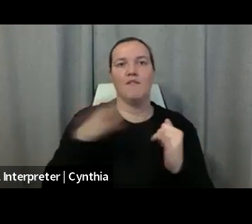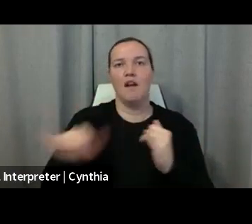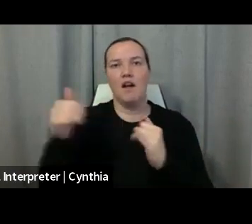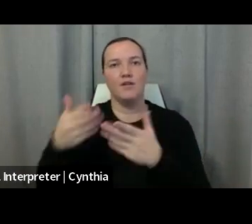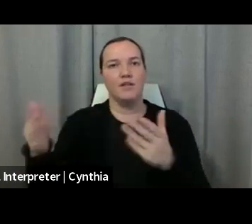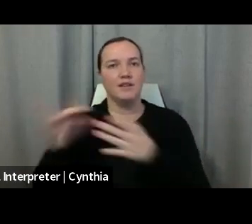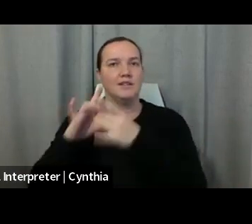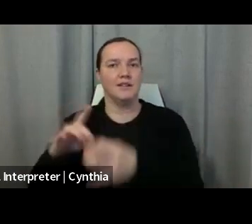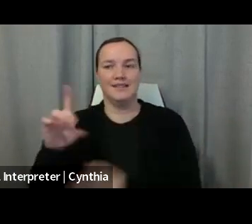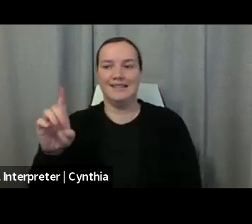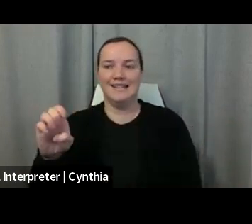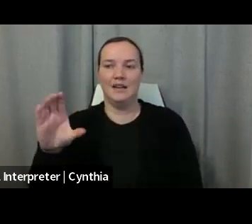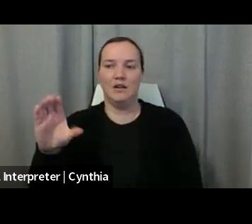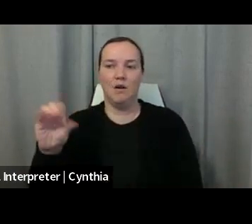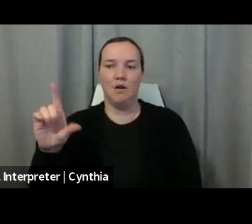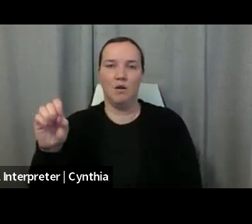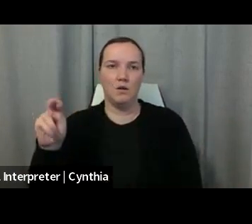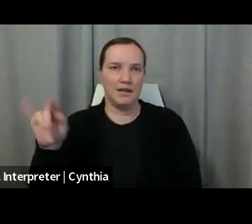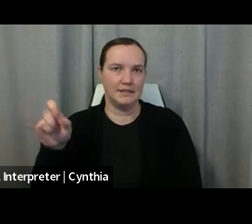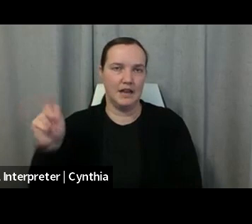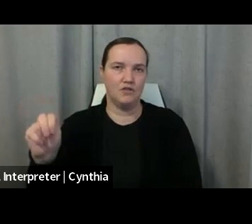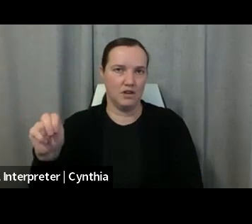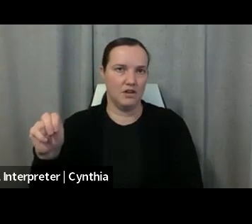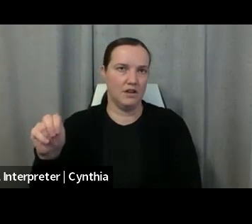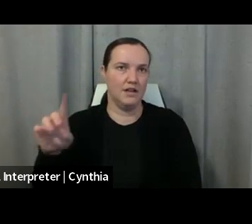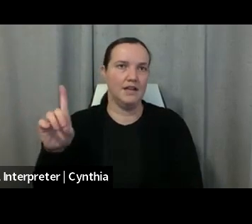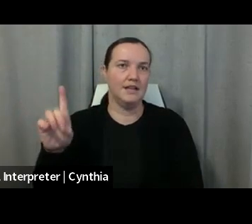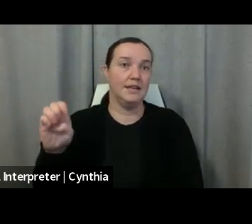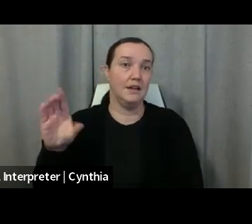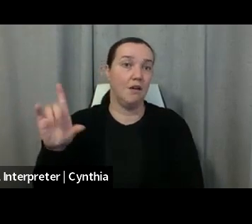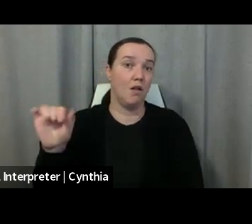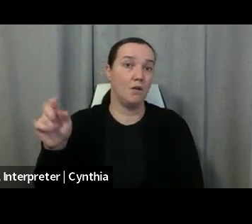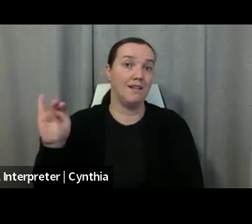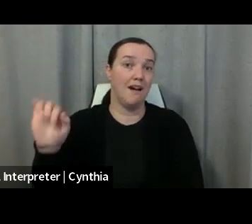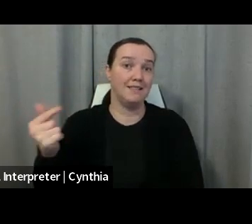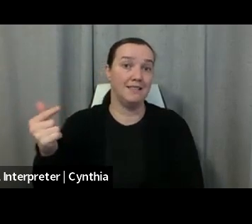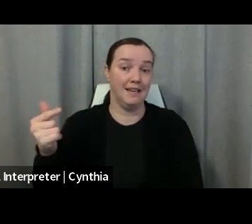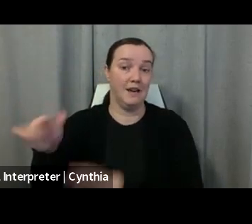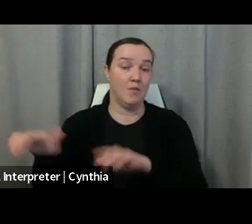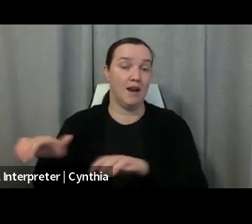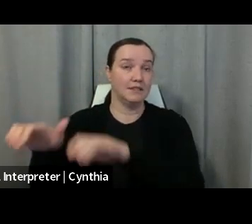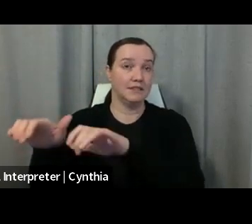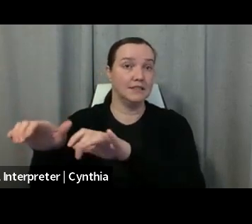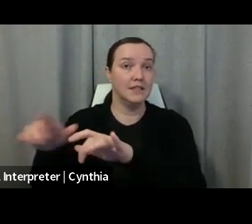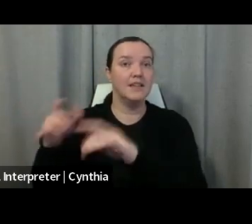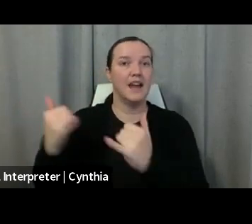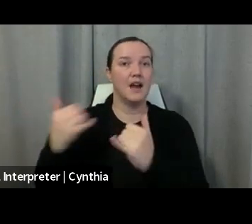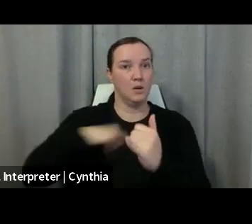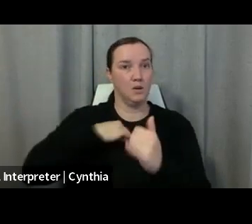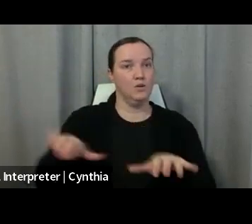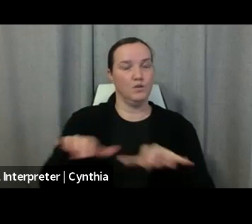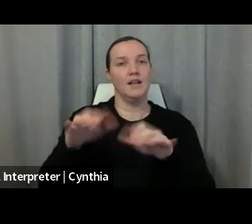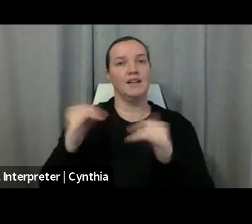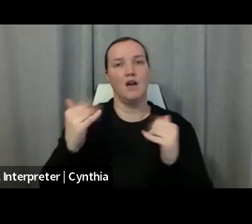around decolonization, decolonizing practices. And so as we're doing that, I think we're much more heartily leaning